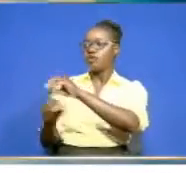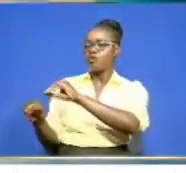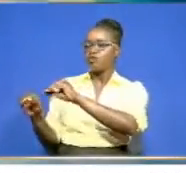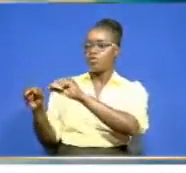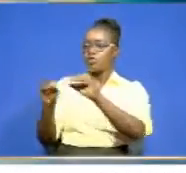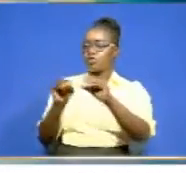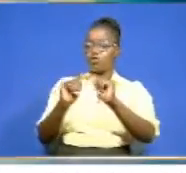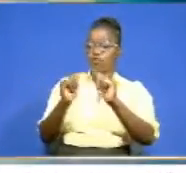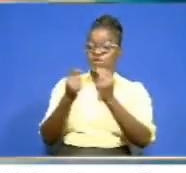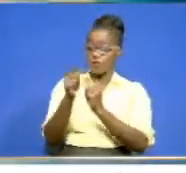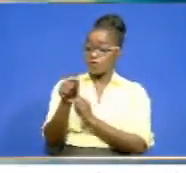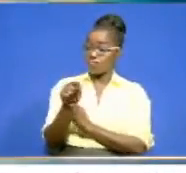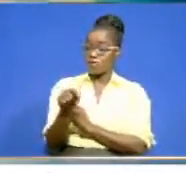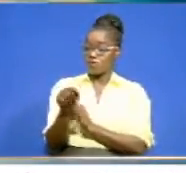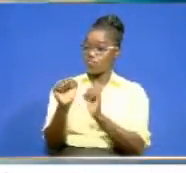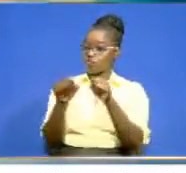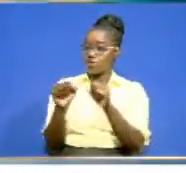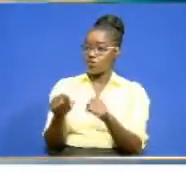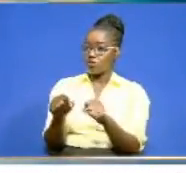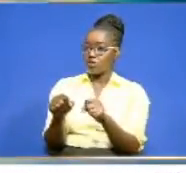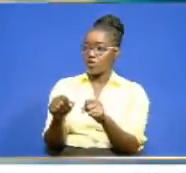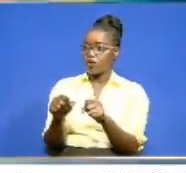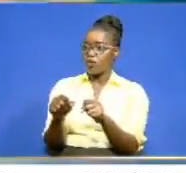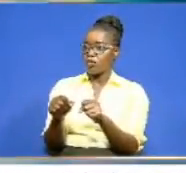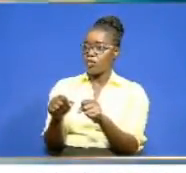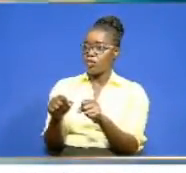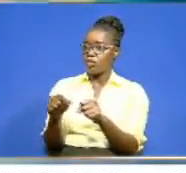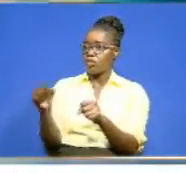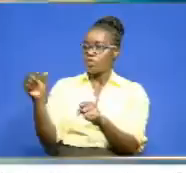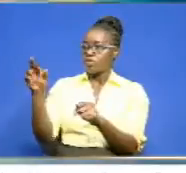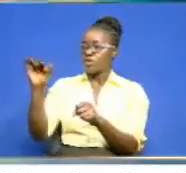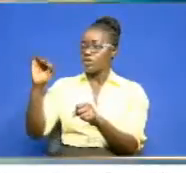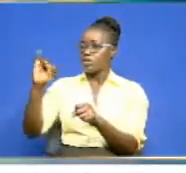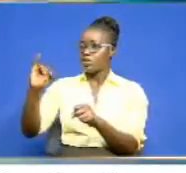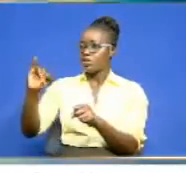team. Remember, Griffith is 35 years.